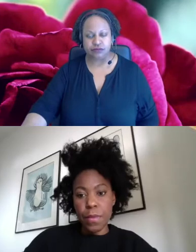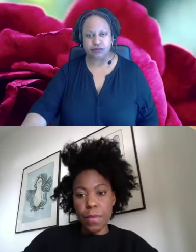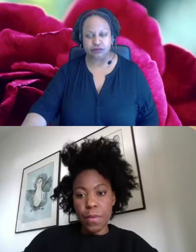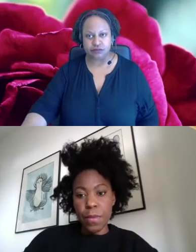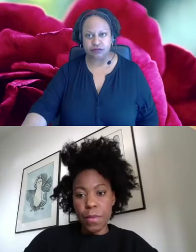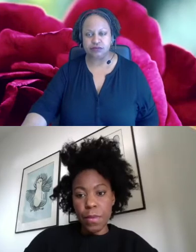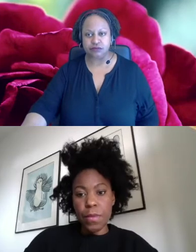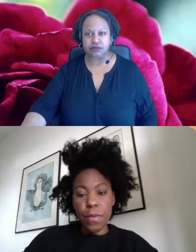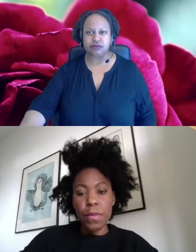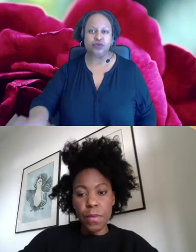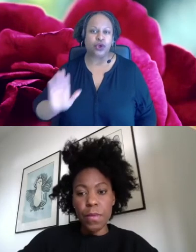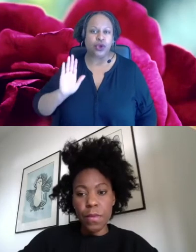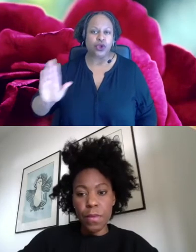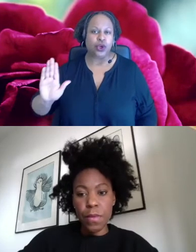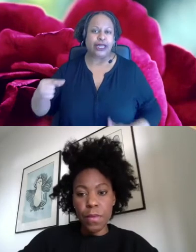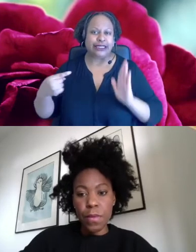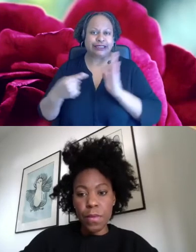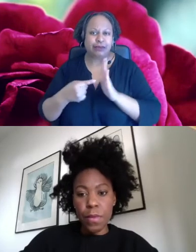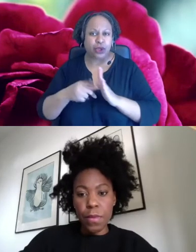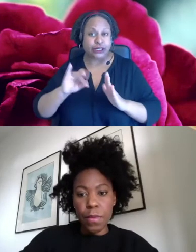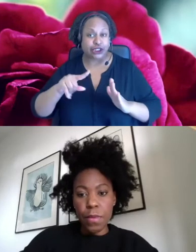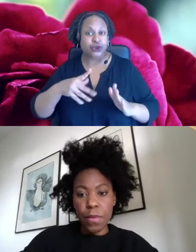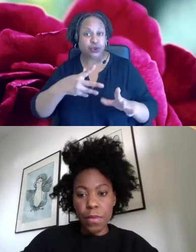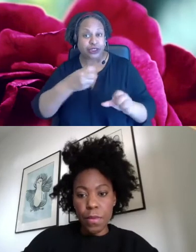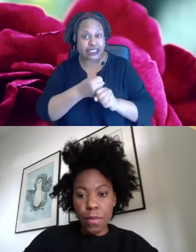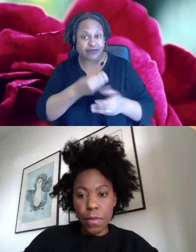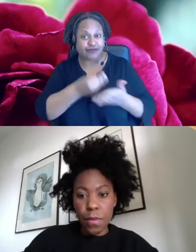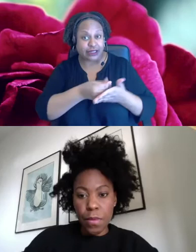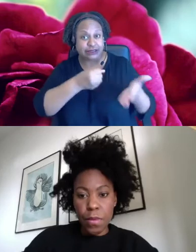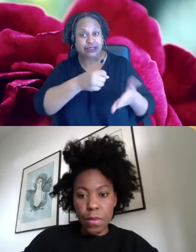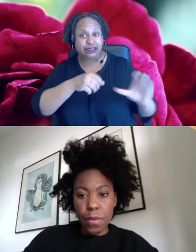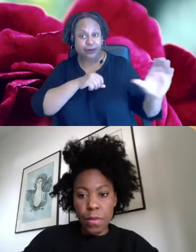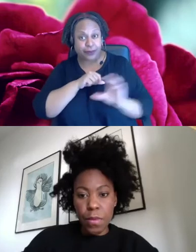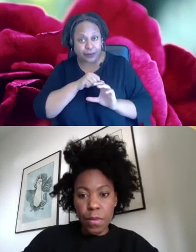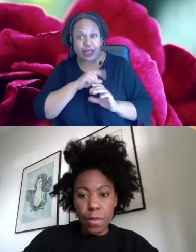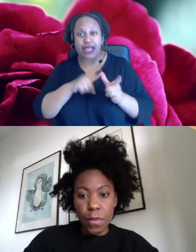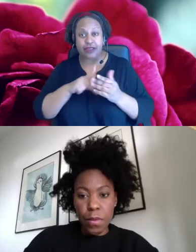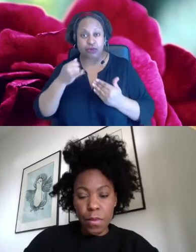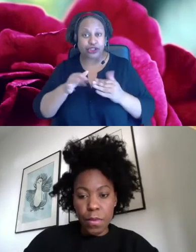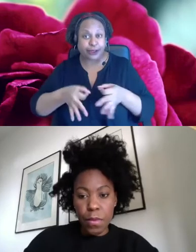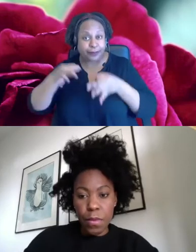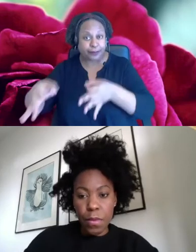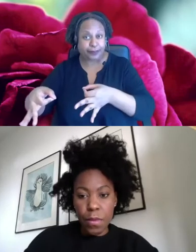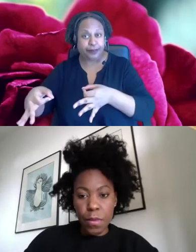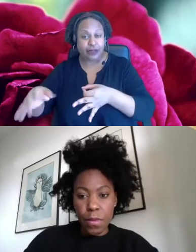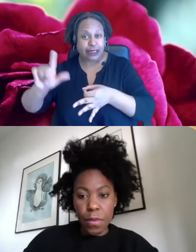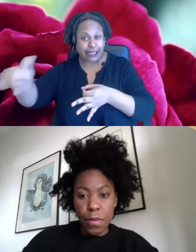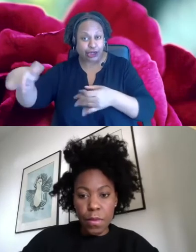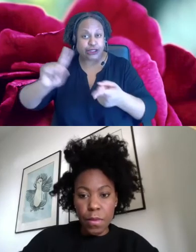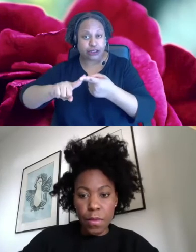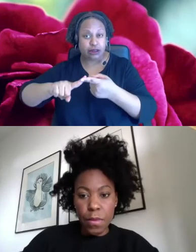In your example, did you actually receive the funds and then the project is deferred